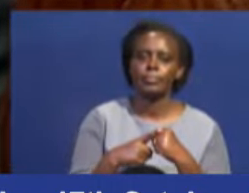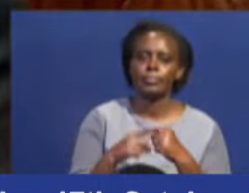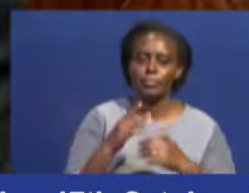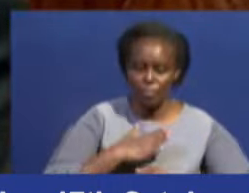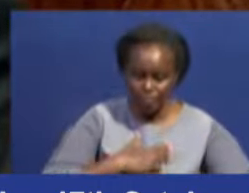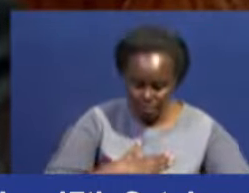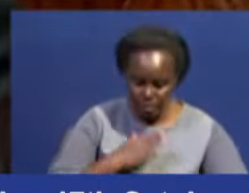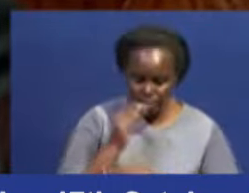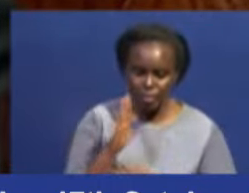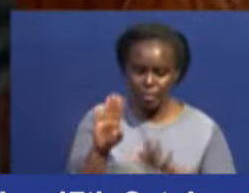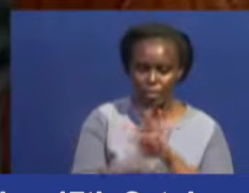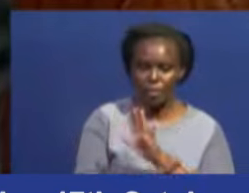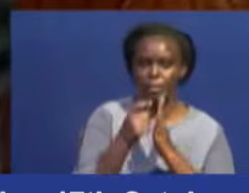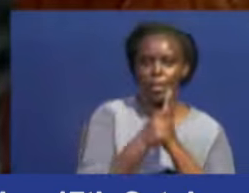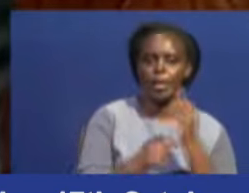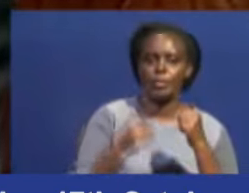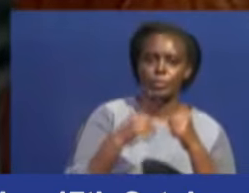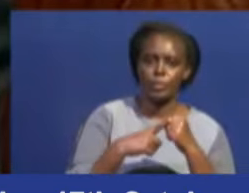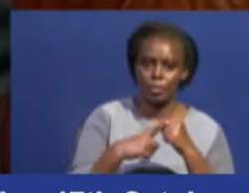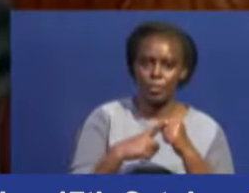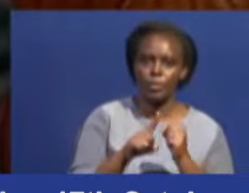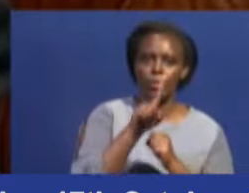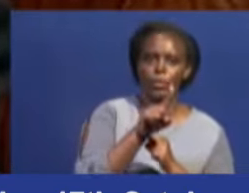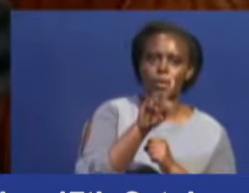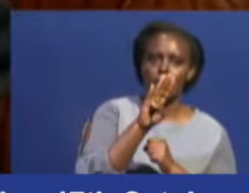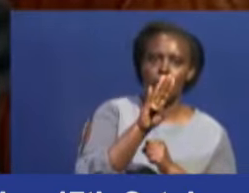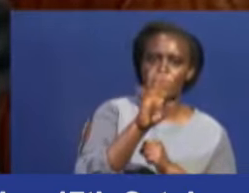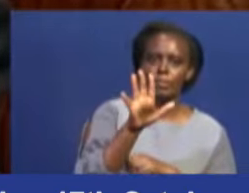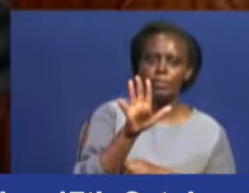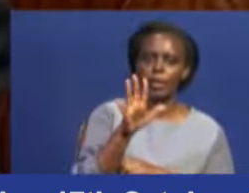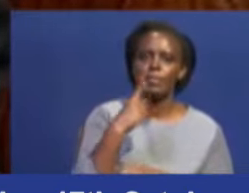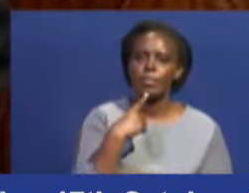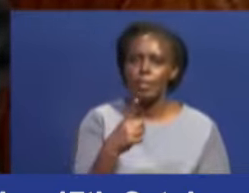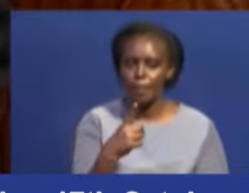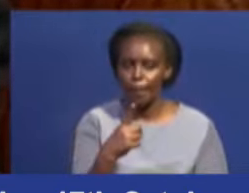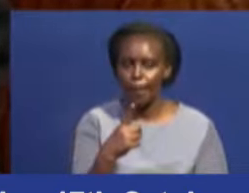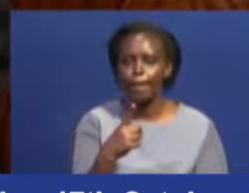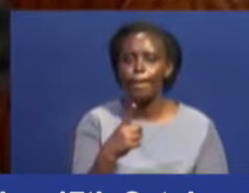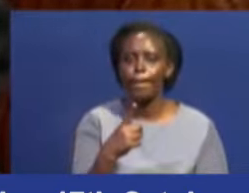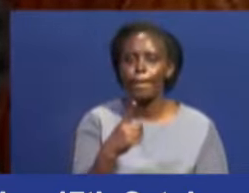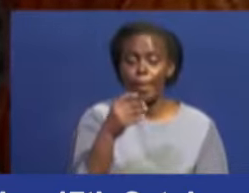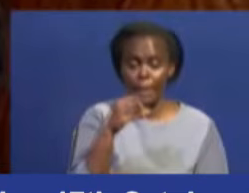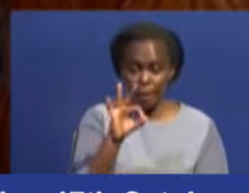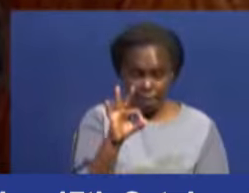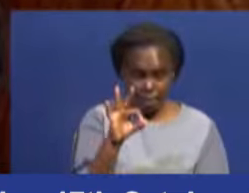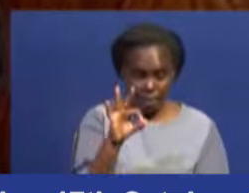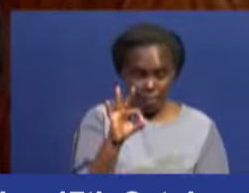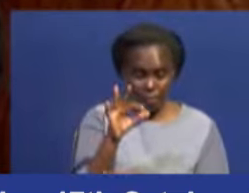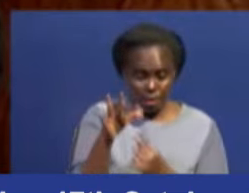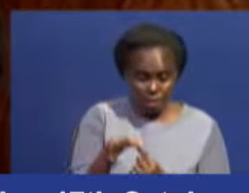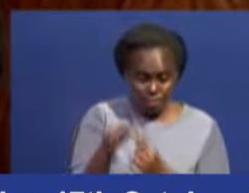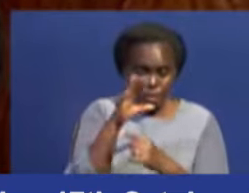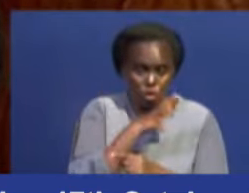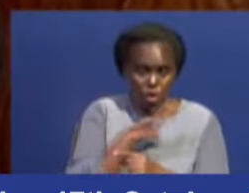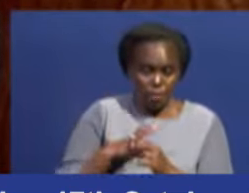Mr. Speaker, sub Article 6 of Article 145 says, if the Special